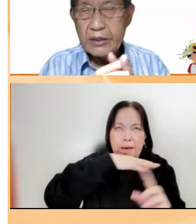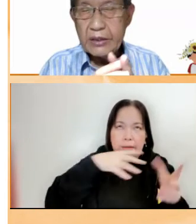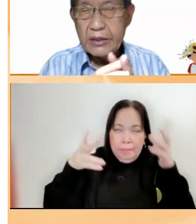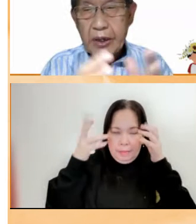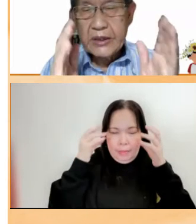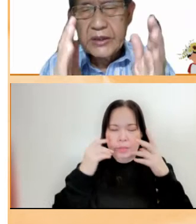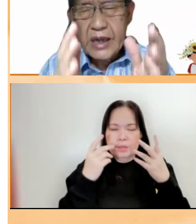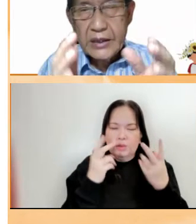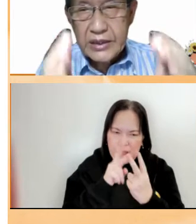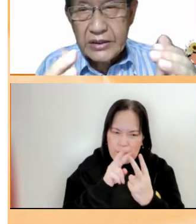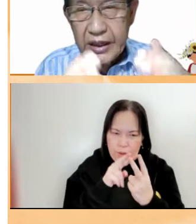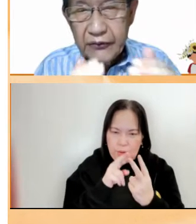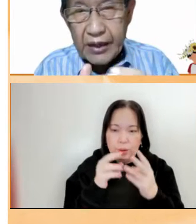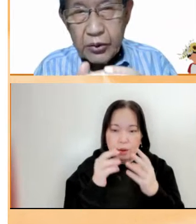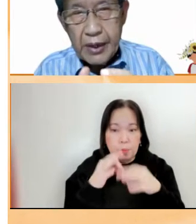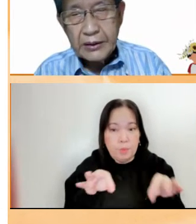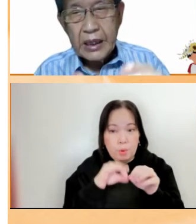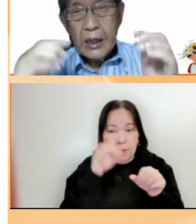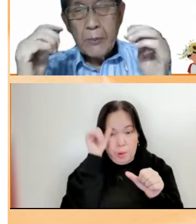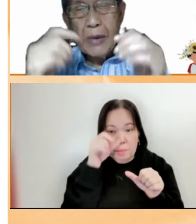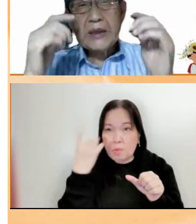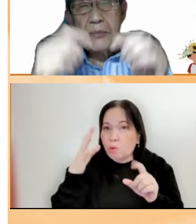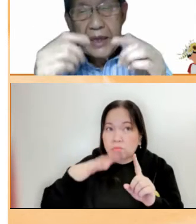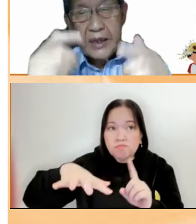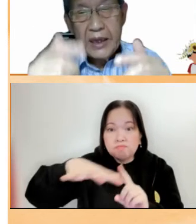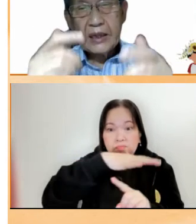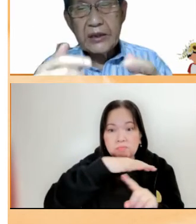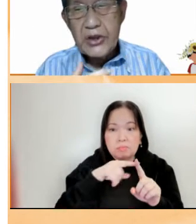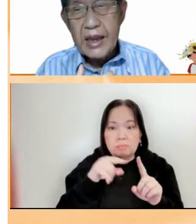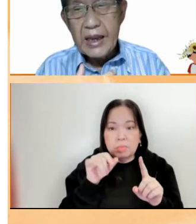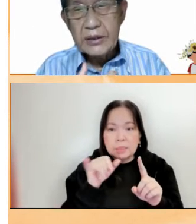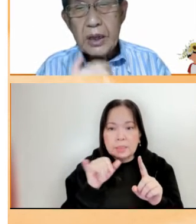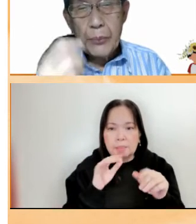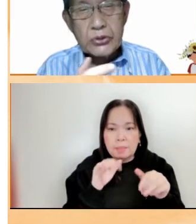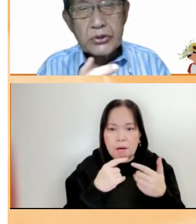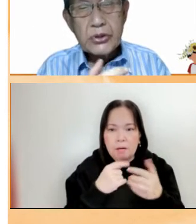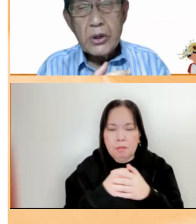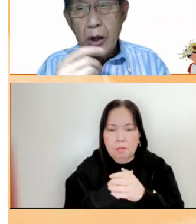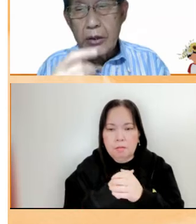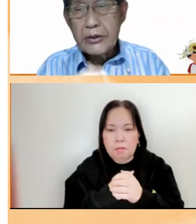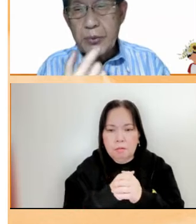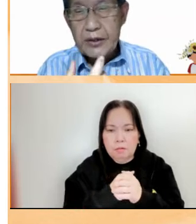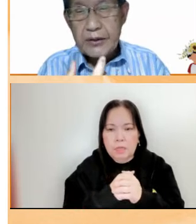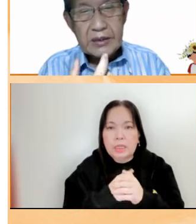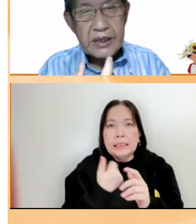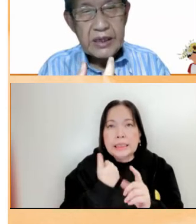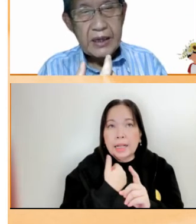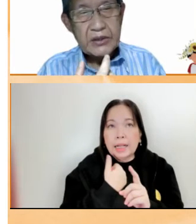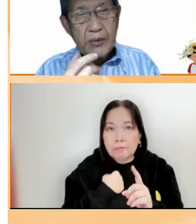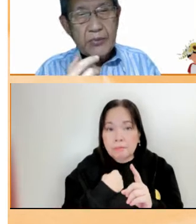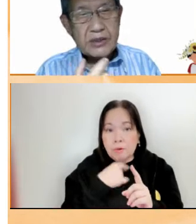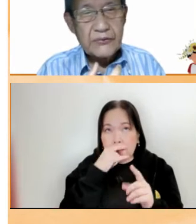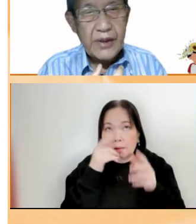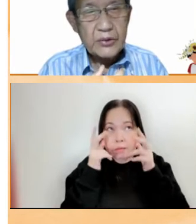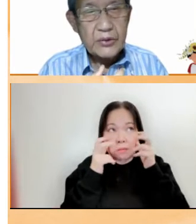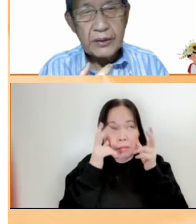important to remember it's not just the environment, but the meaning that the child puts on the experience he gets from